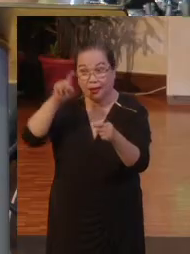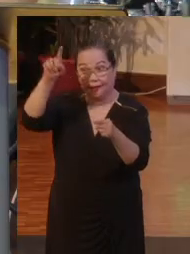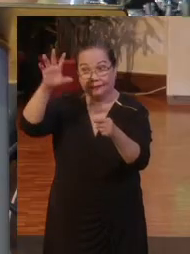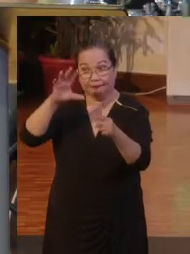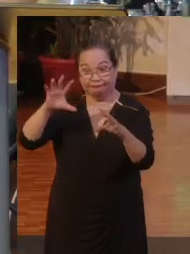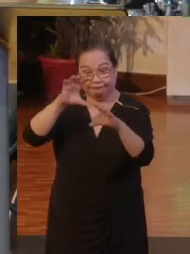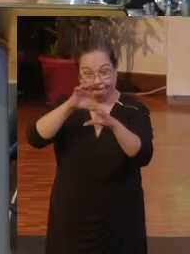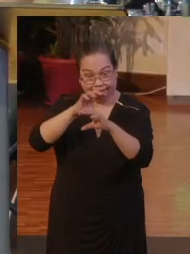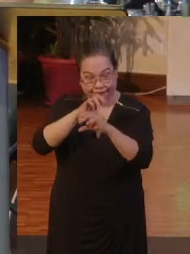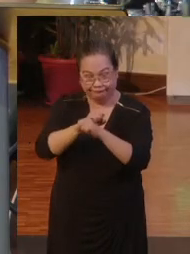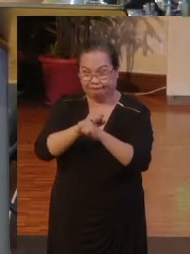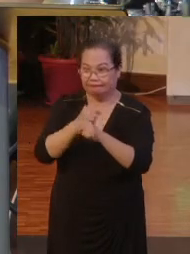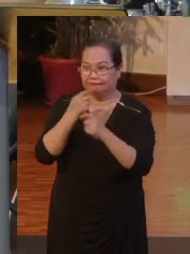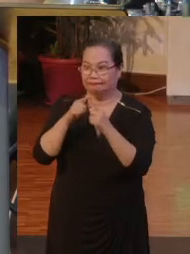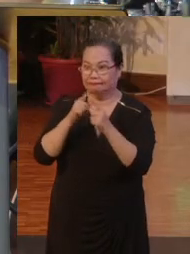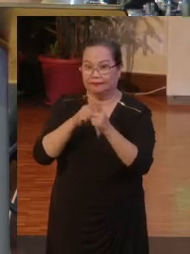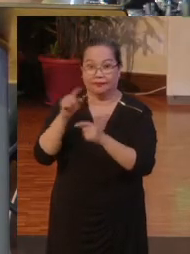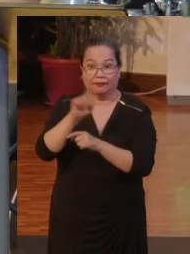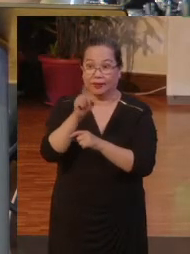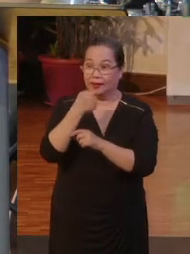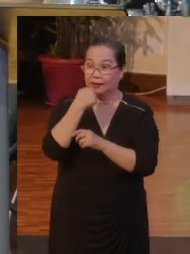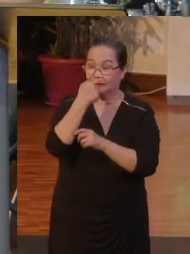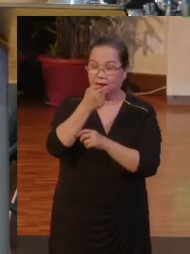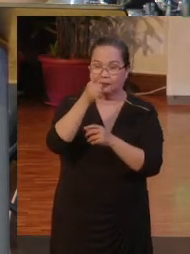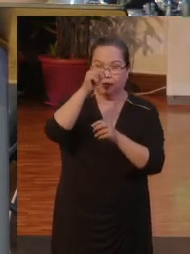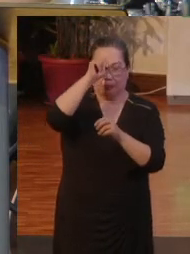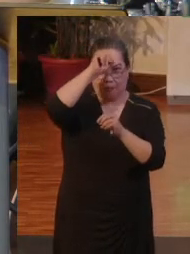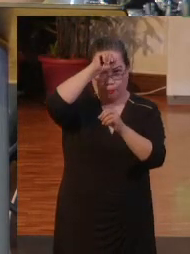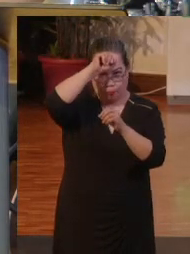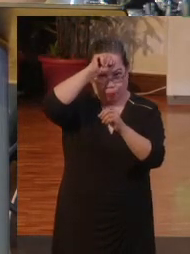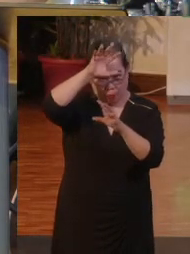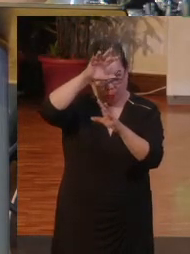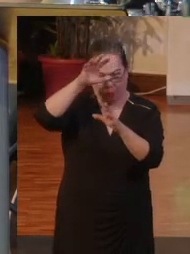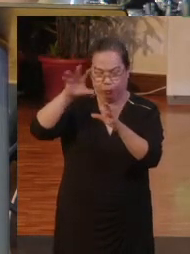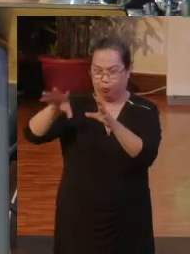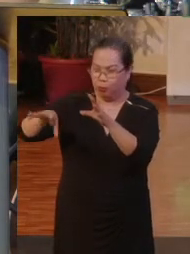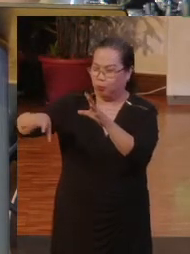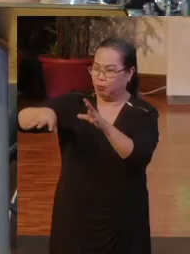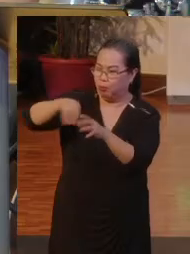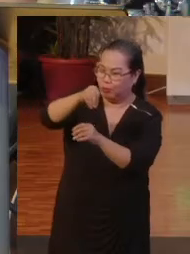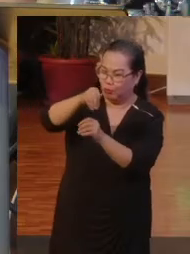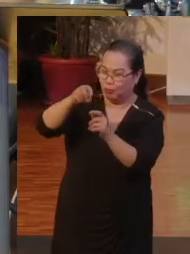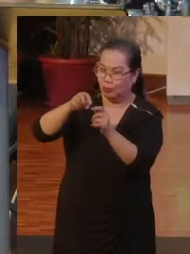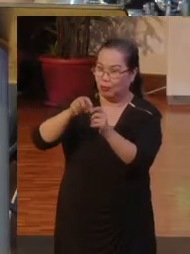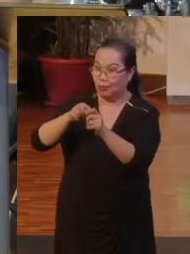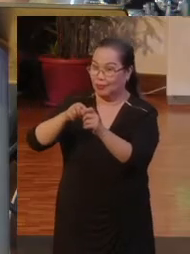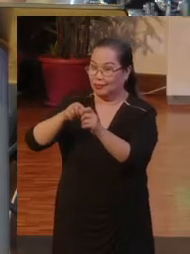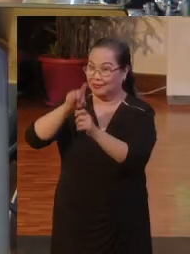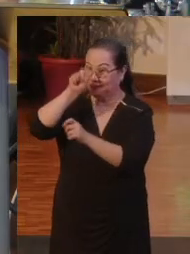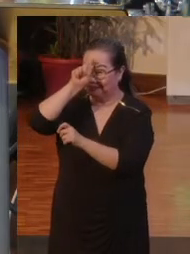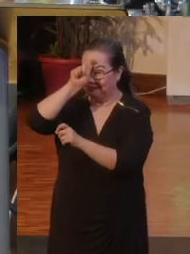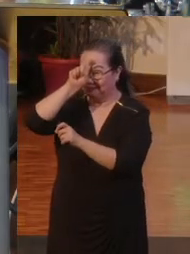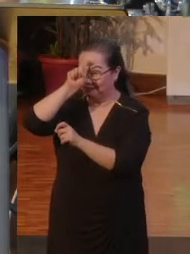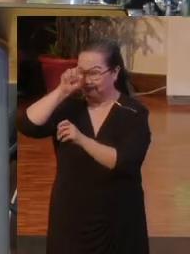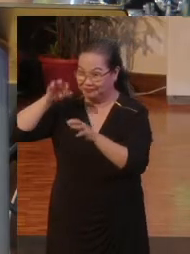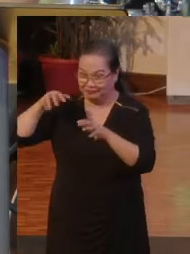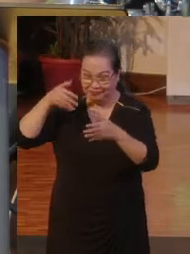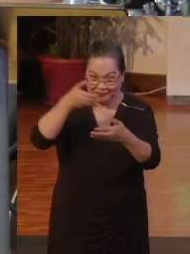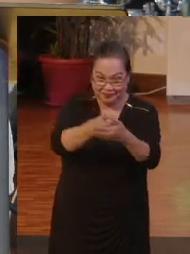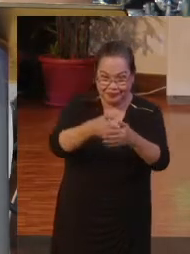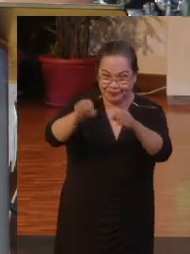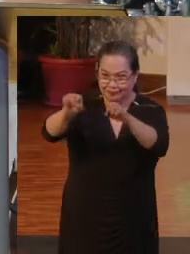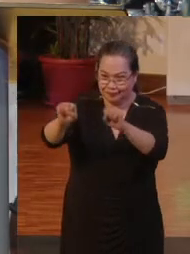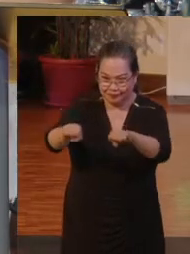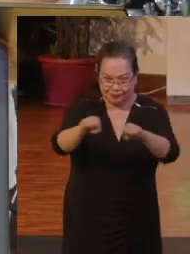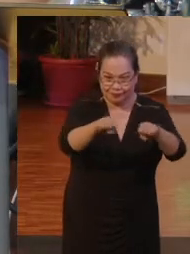dito. "Then I brought your fathers out of Egypt, and you came to the sea," ito yung Red Sea, "and